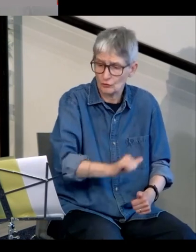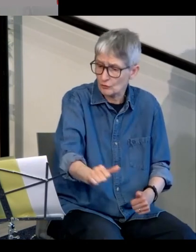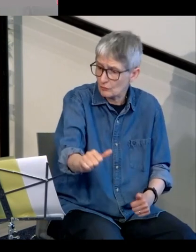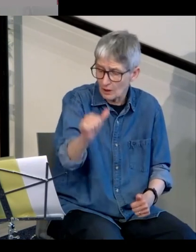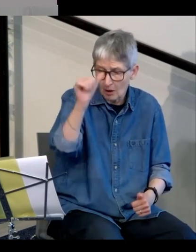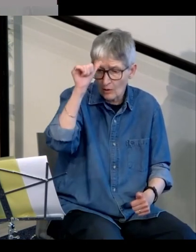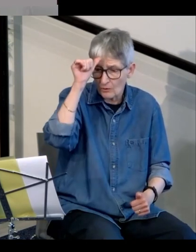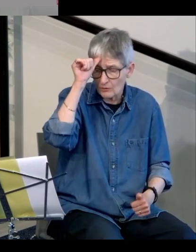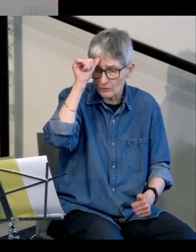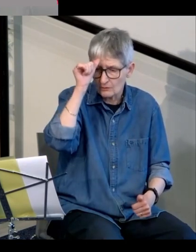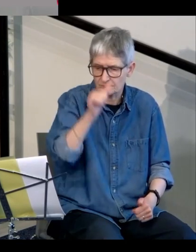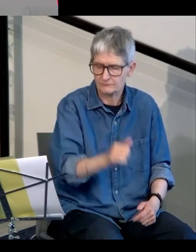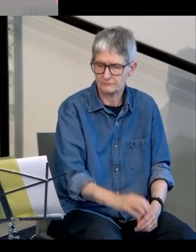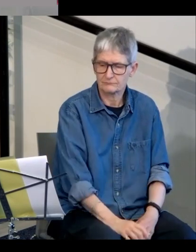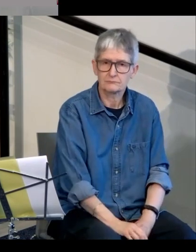to know.